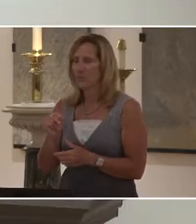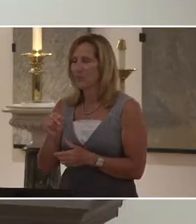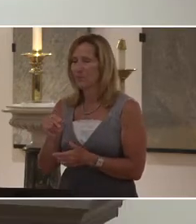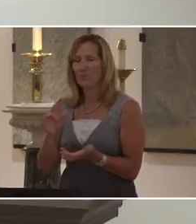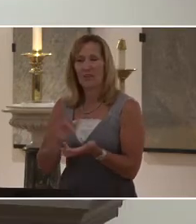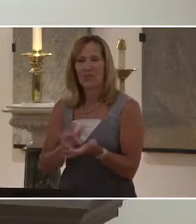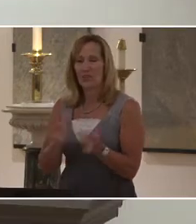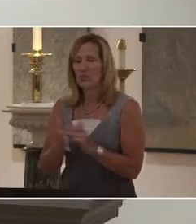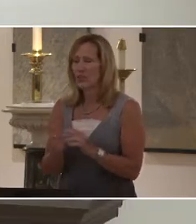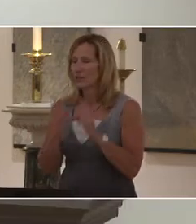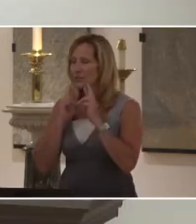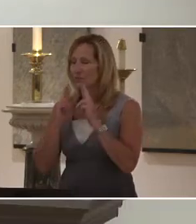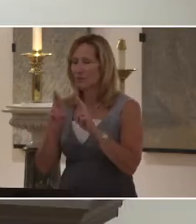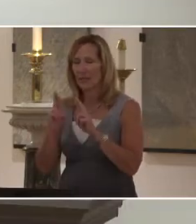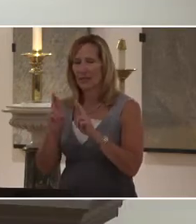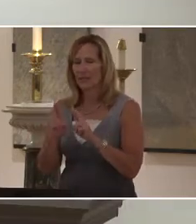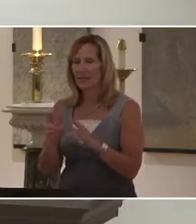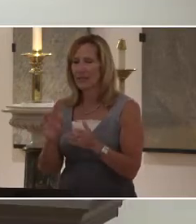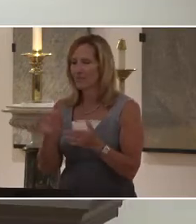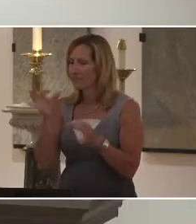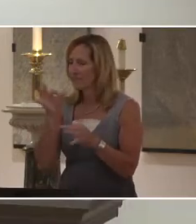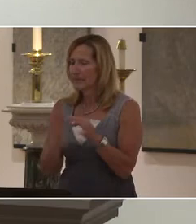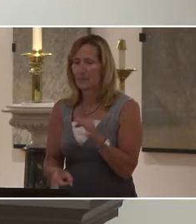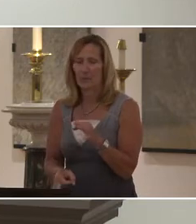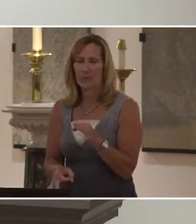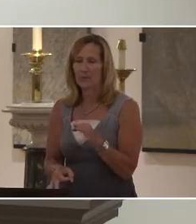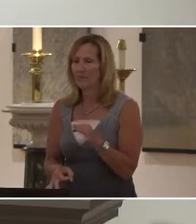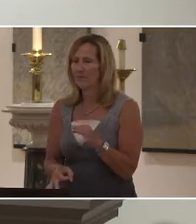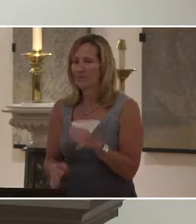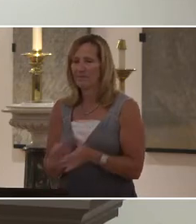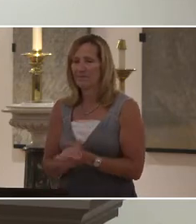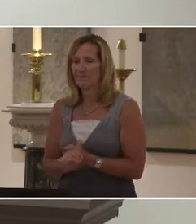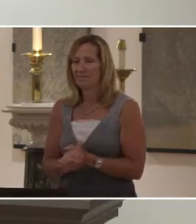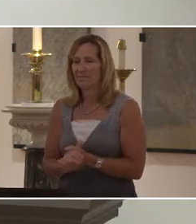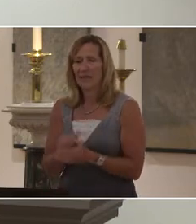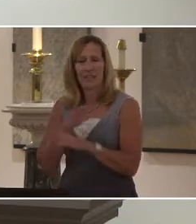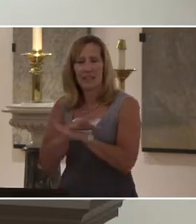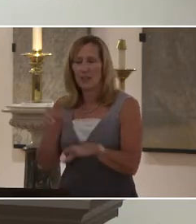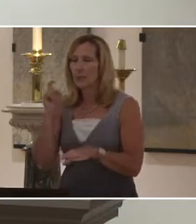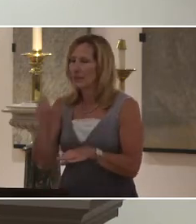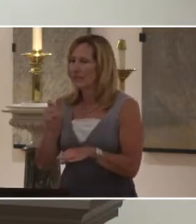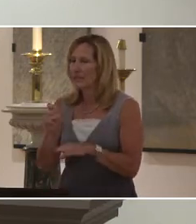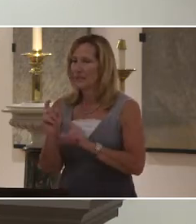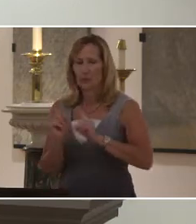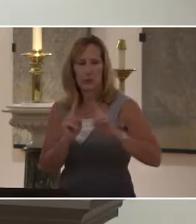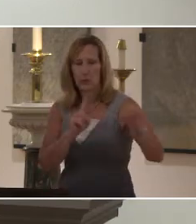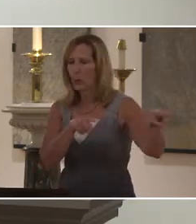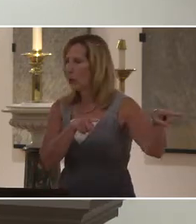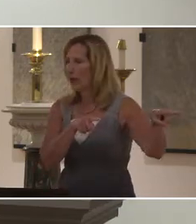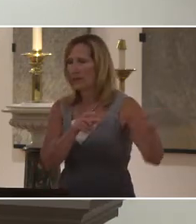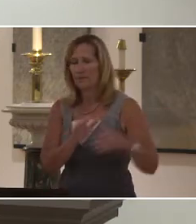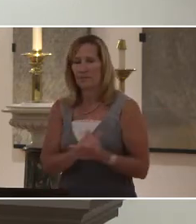Nope. Jesus' response to them was pretty simple. They don't need to go away.